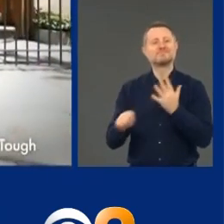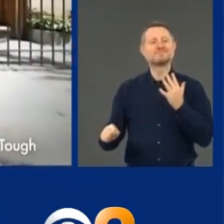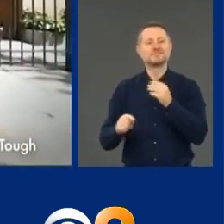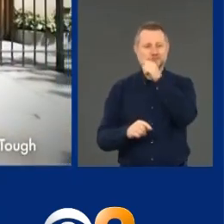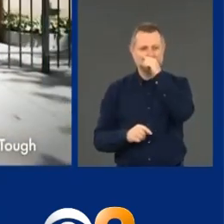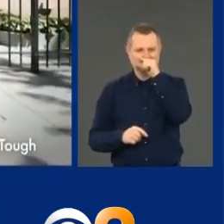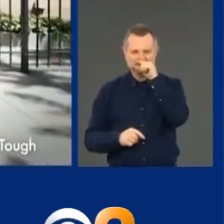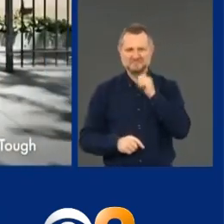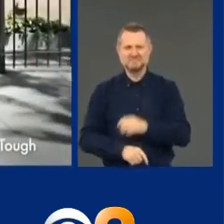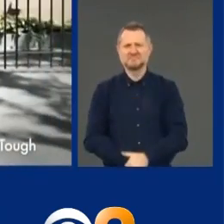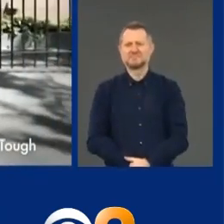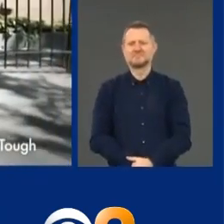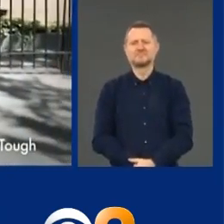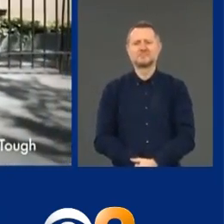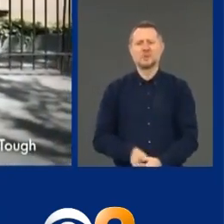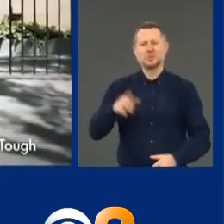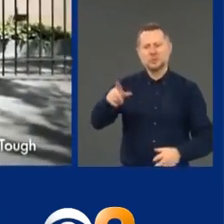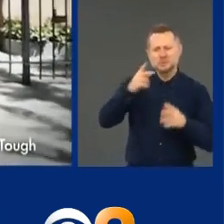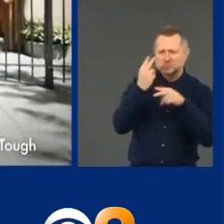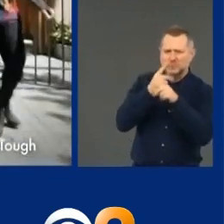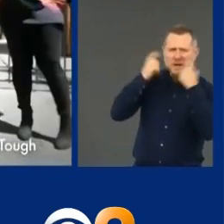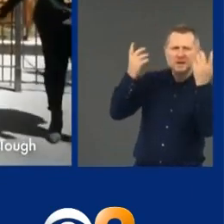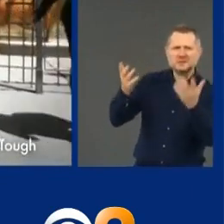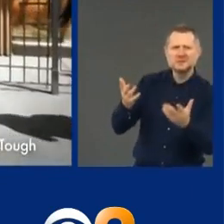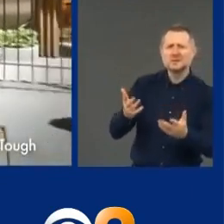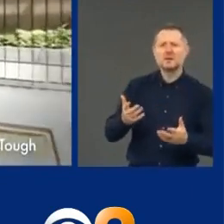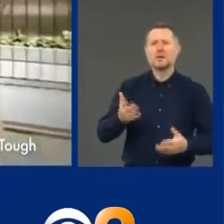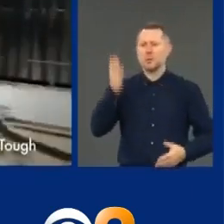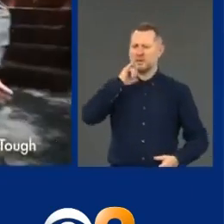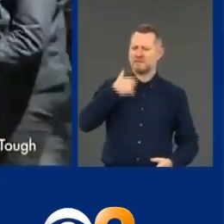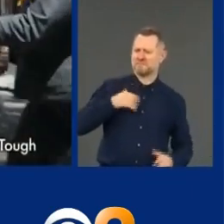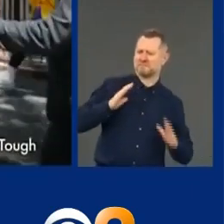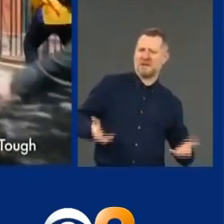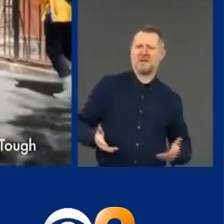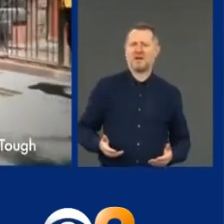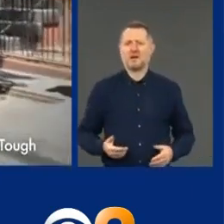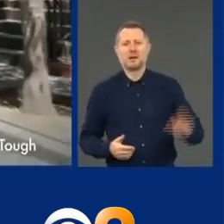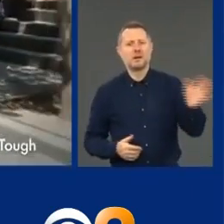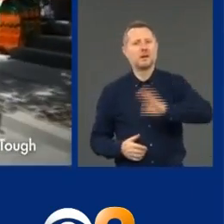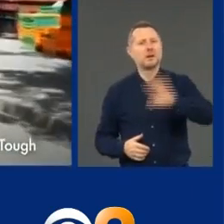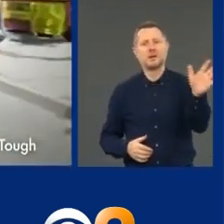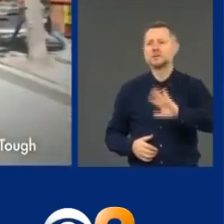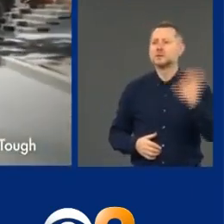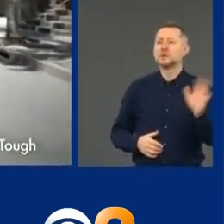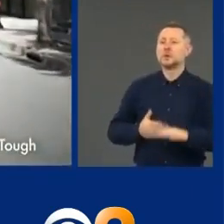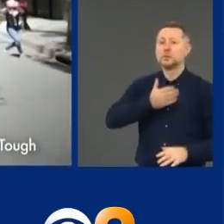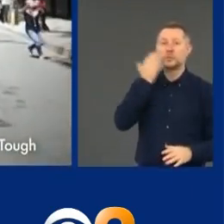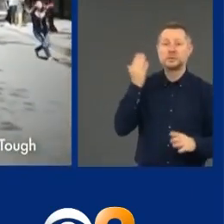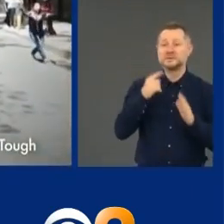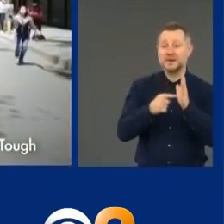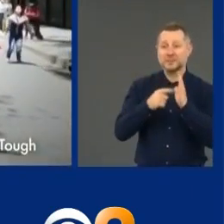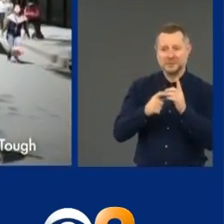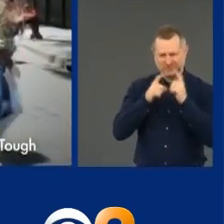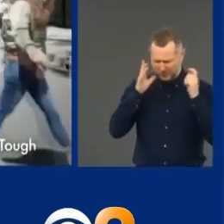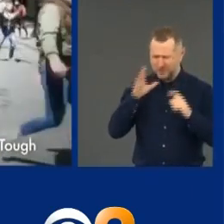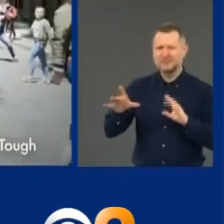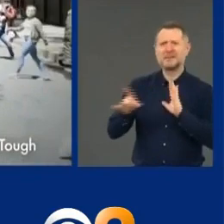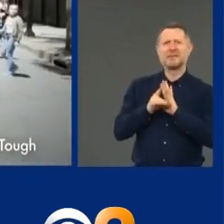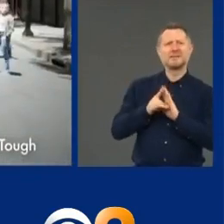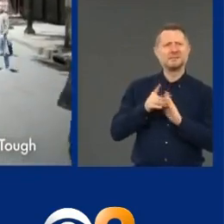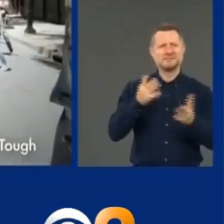Hey, buddy. Can you put on your mask? Why? I feel fine. It's called asymptomatic. Well, look it up. It's not about you. It's about your